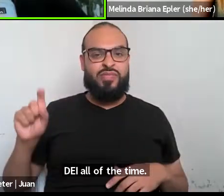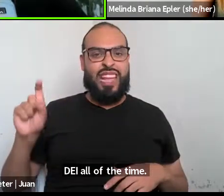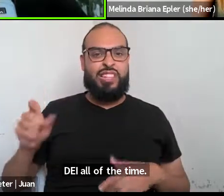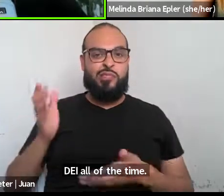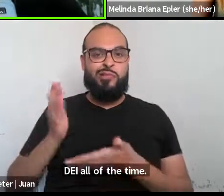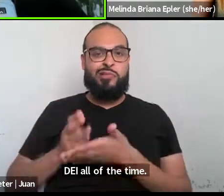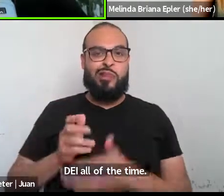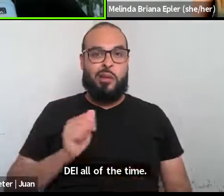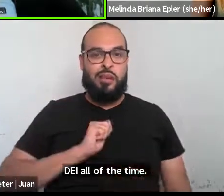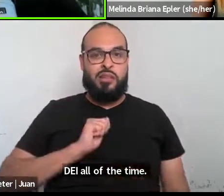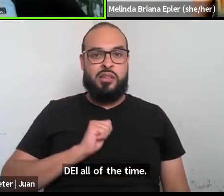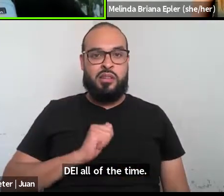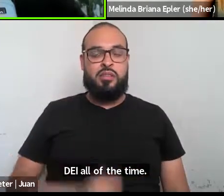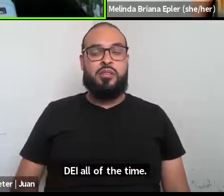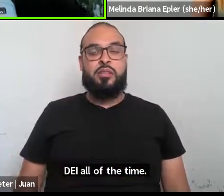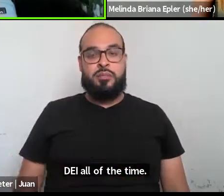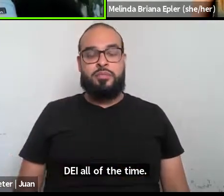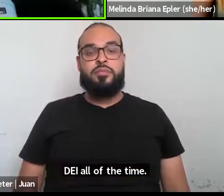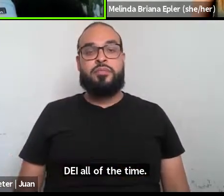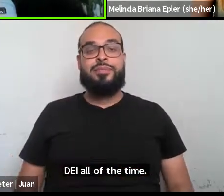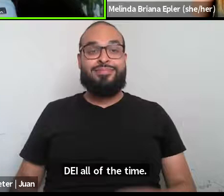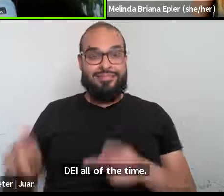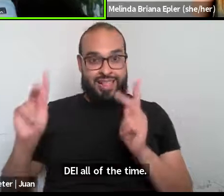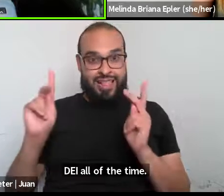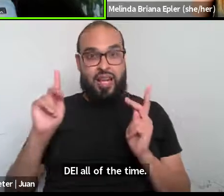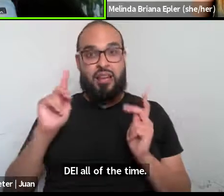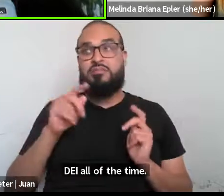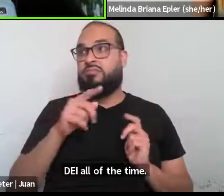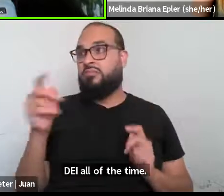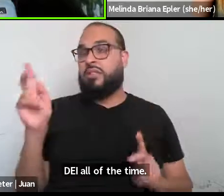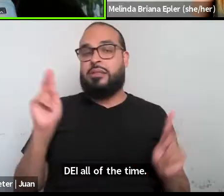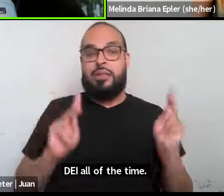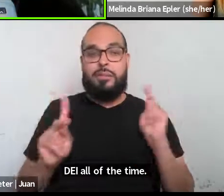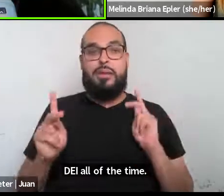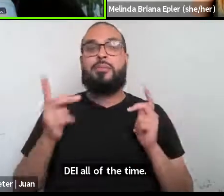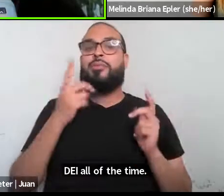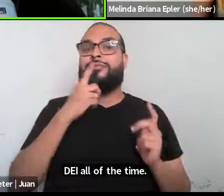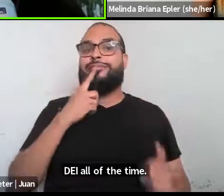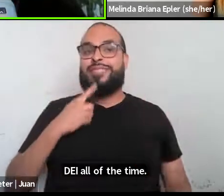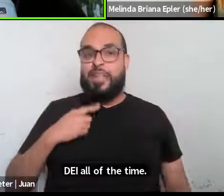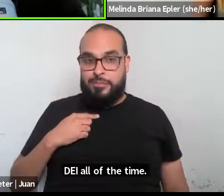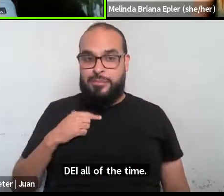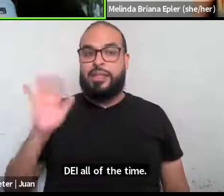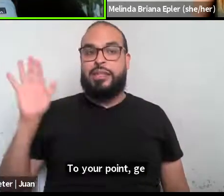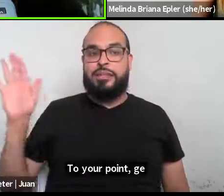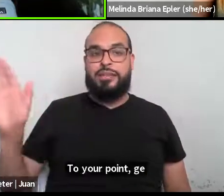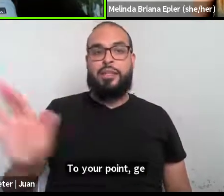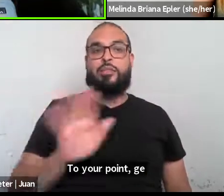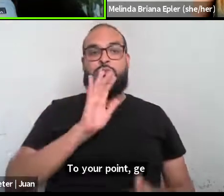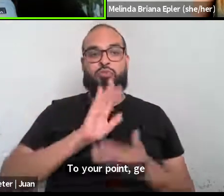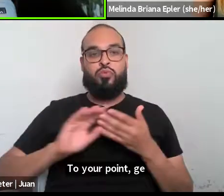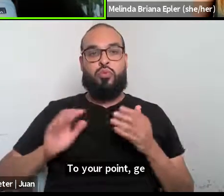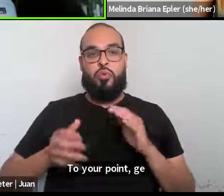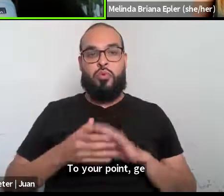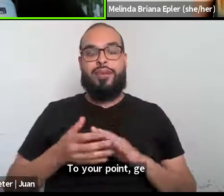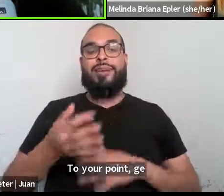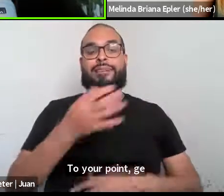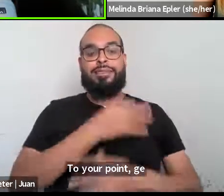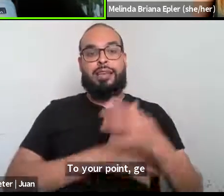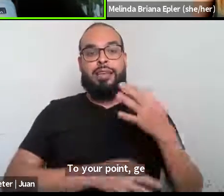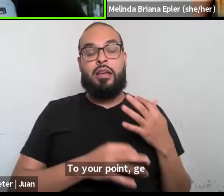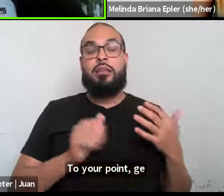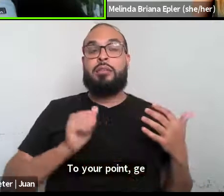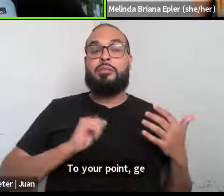myself and allow people to tell me who they are, as opposed to